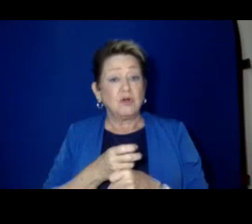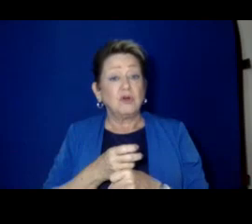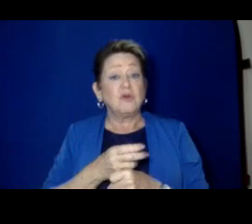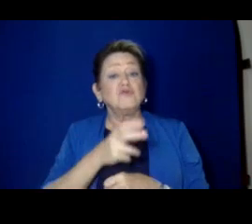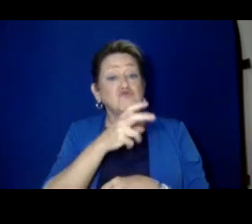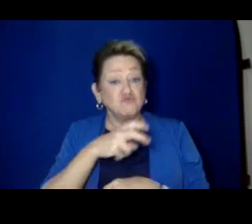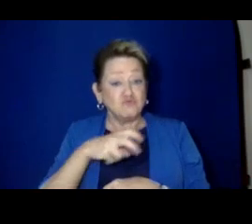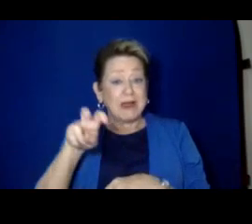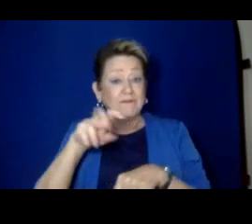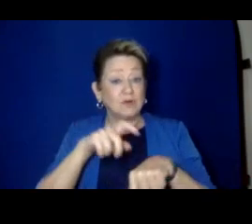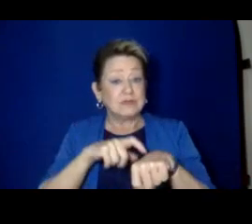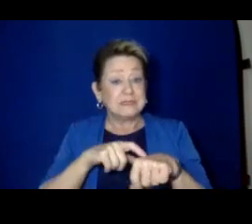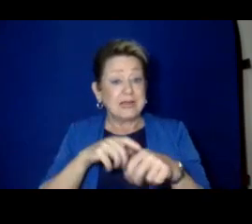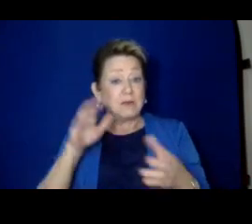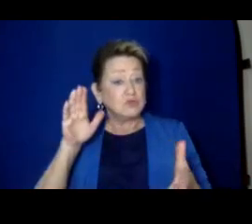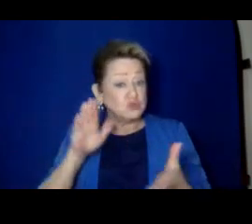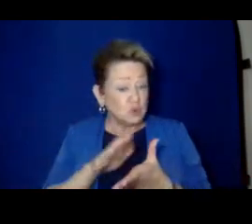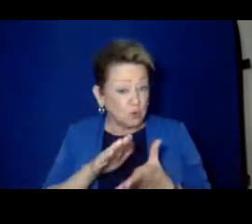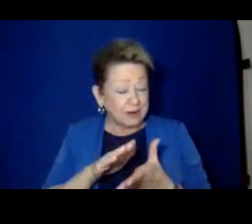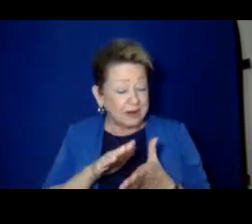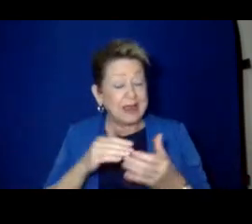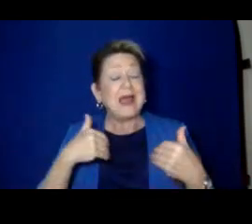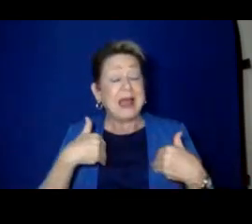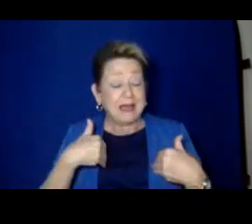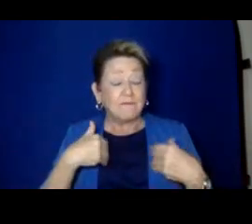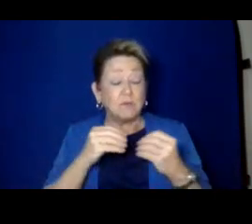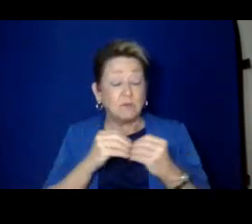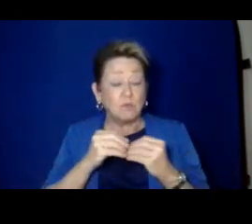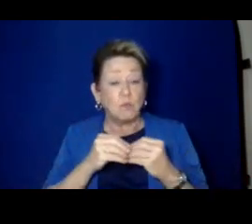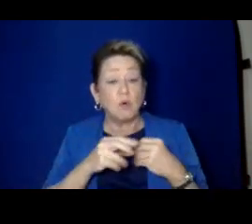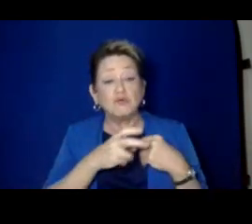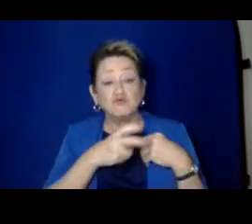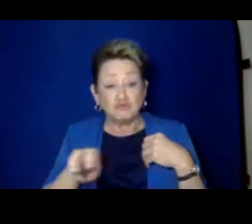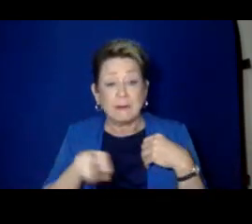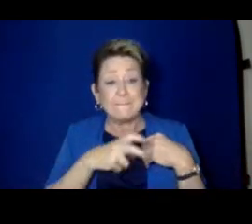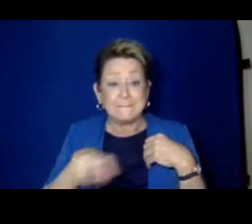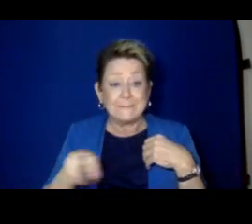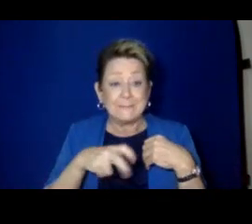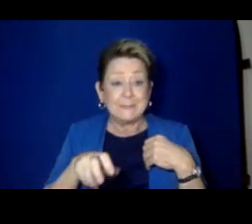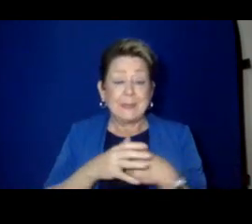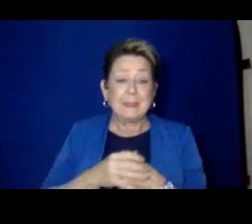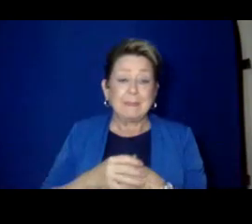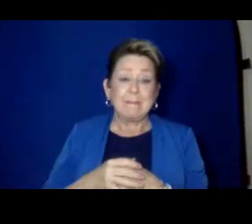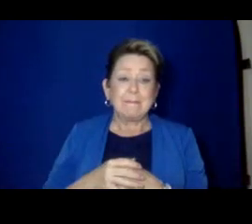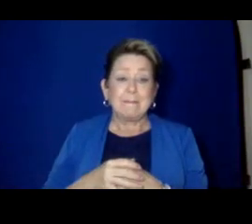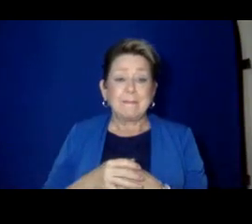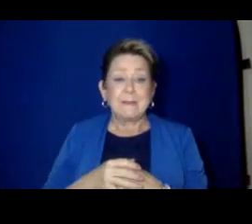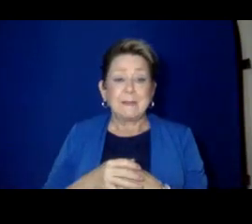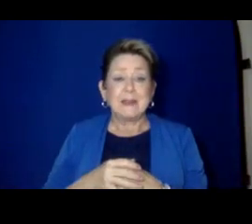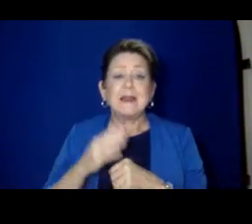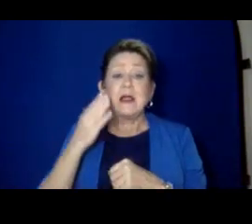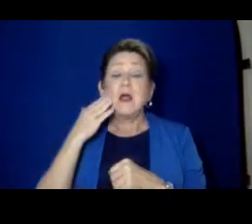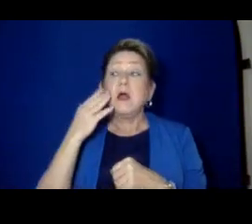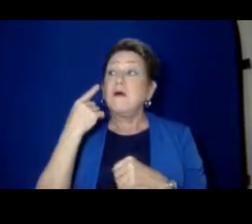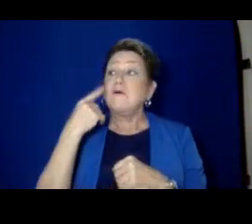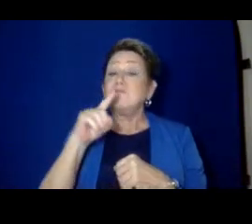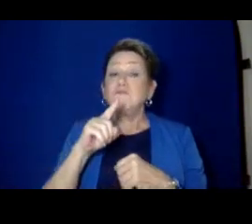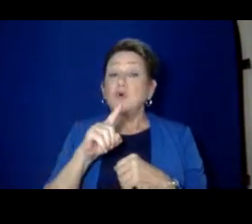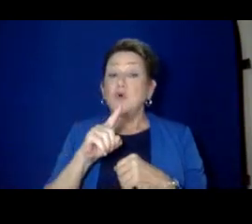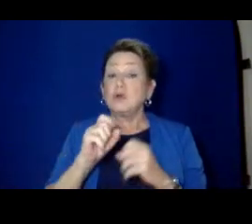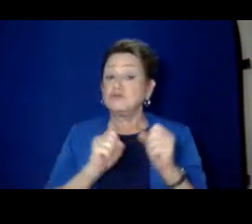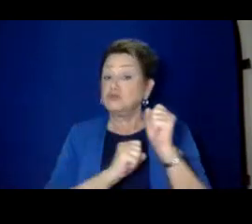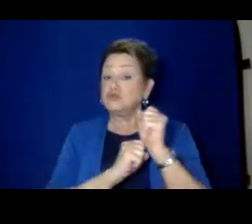I guess, my question. Good morning, Member Fan. This is Catherine. Philip is doing his best on the schedule stuff. As far as